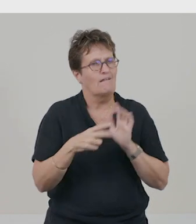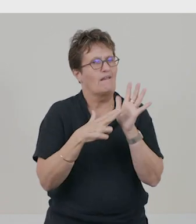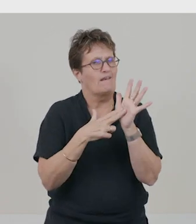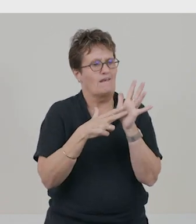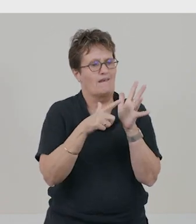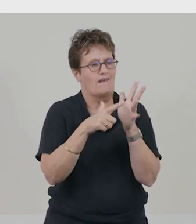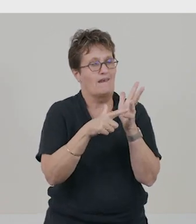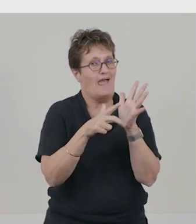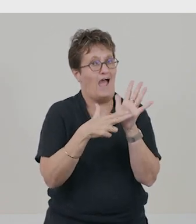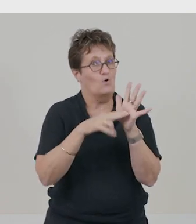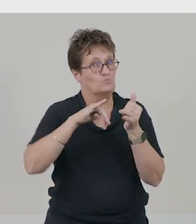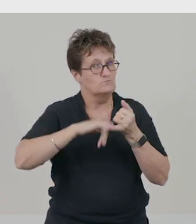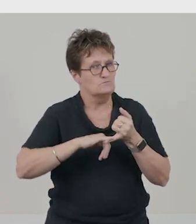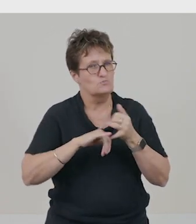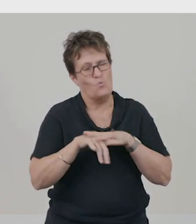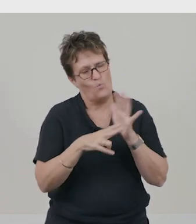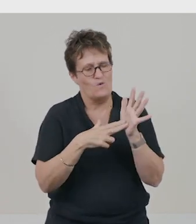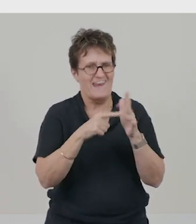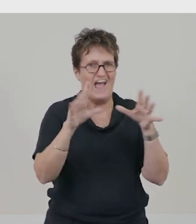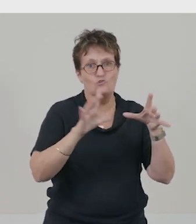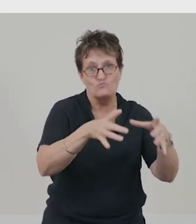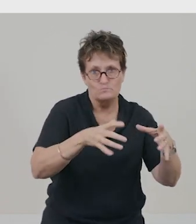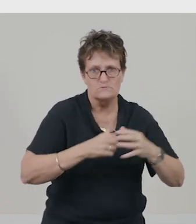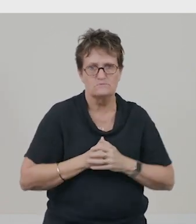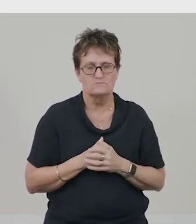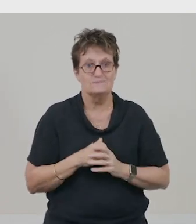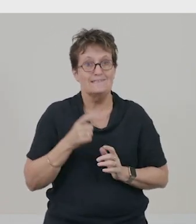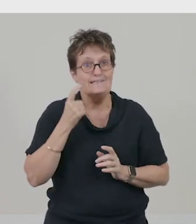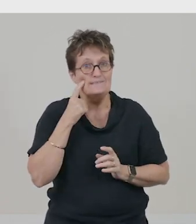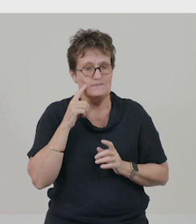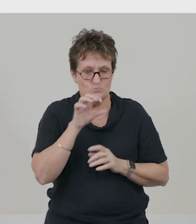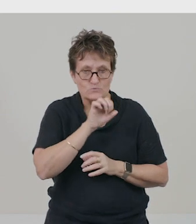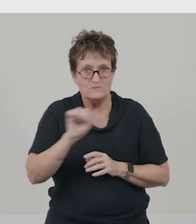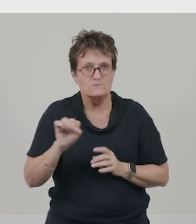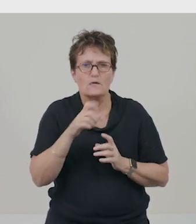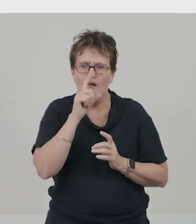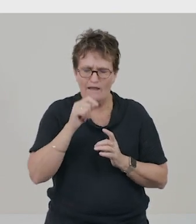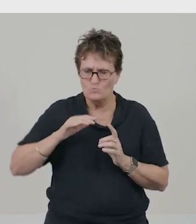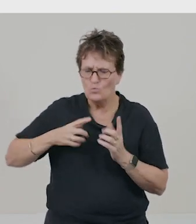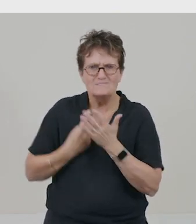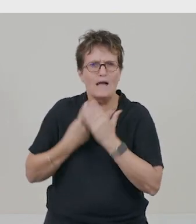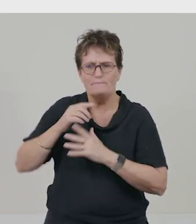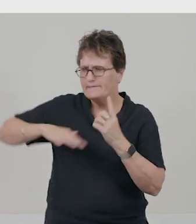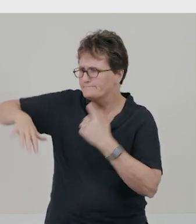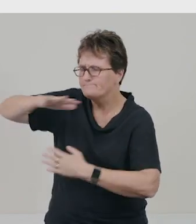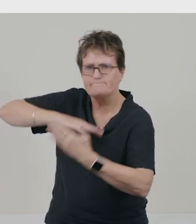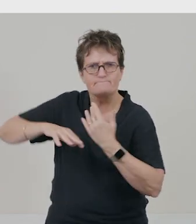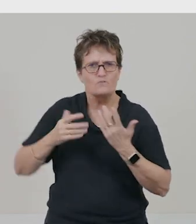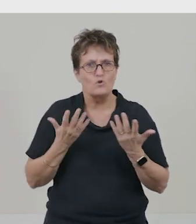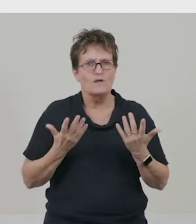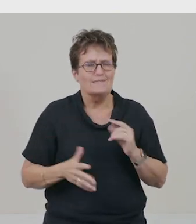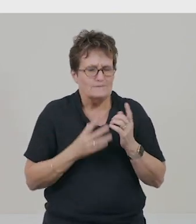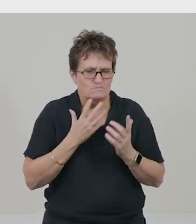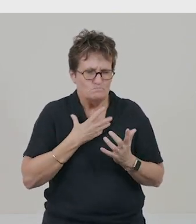nouns or noun groups. A simple sentence may also contain a surrounding circumstance. This gives us